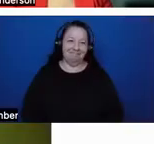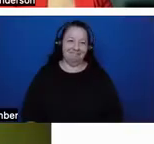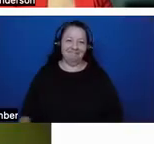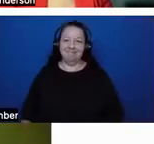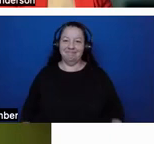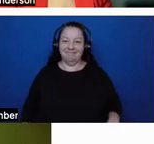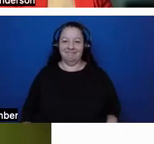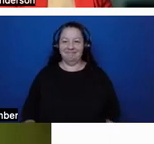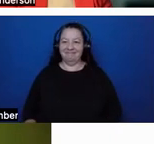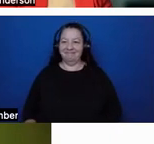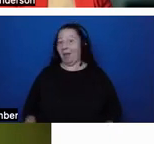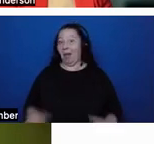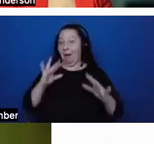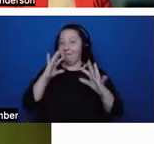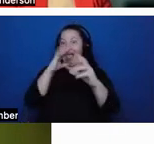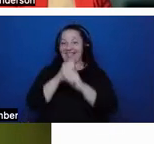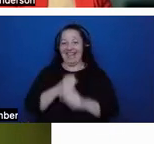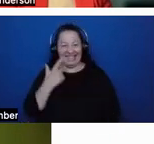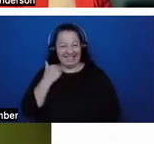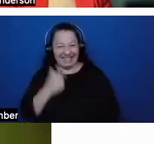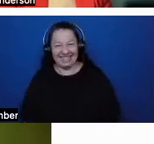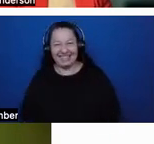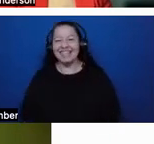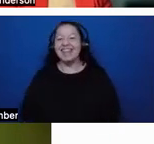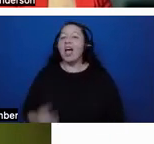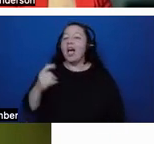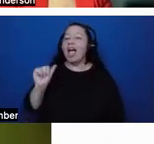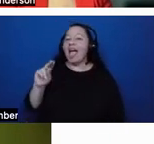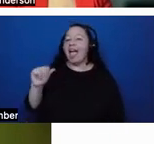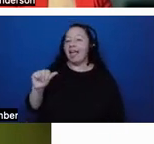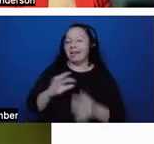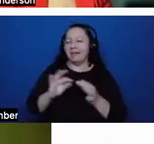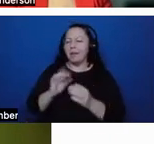Fascinating. Yes. Oh, I guess for me, and like